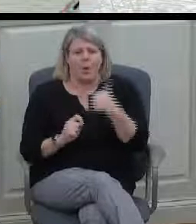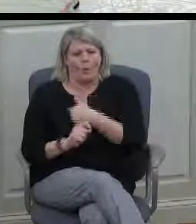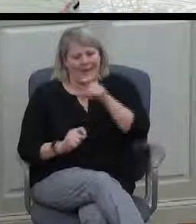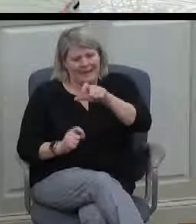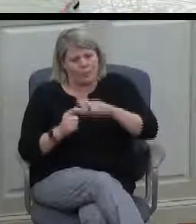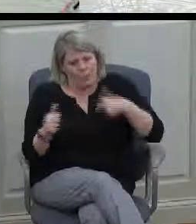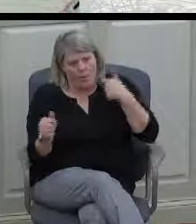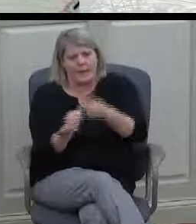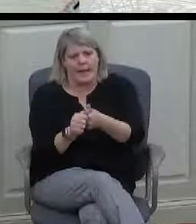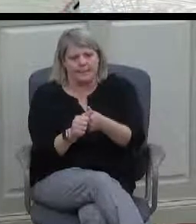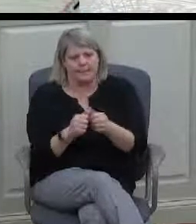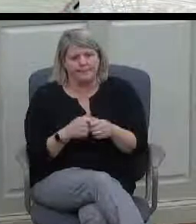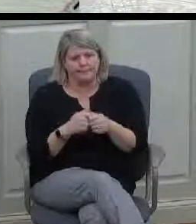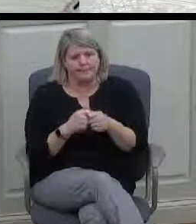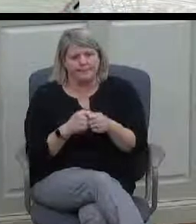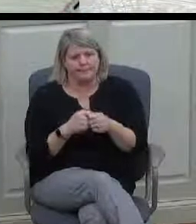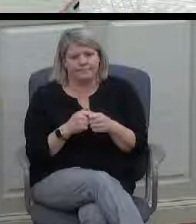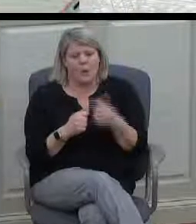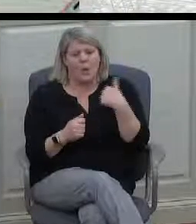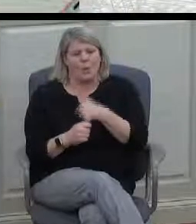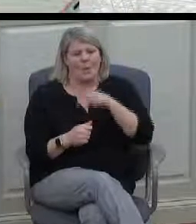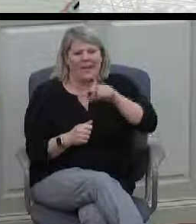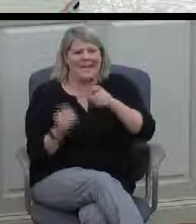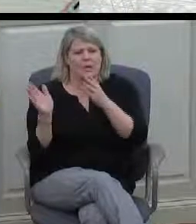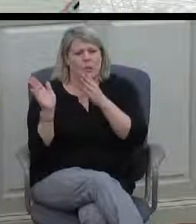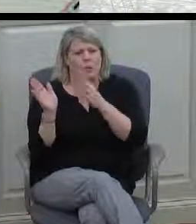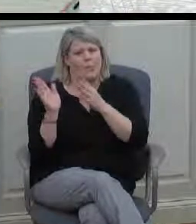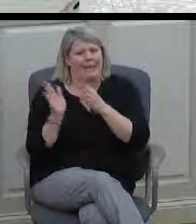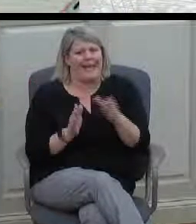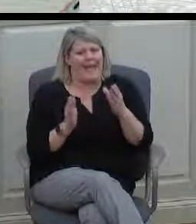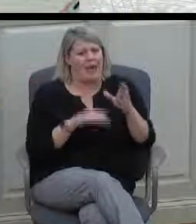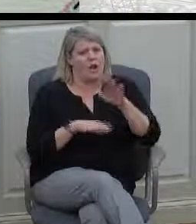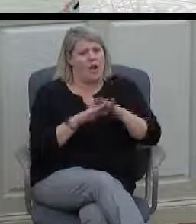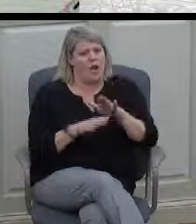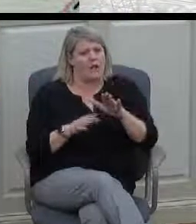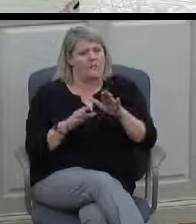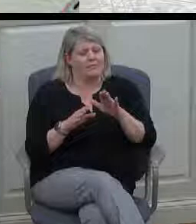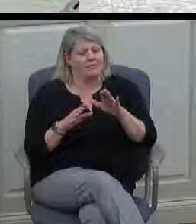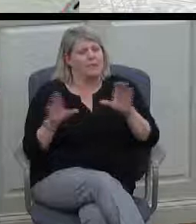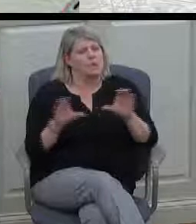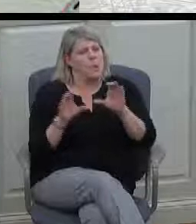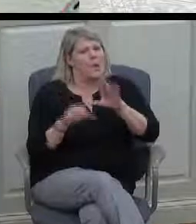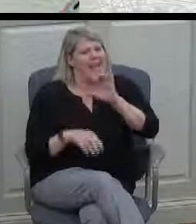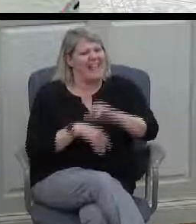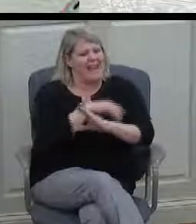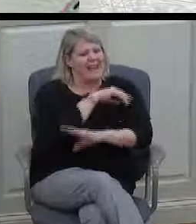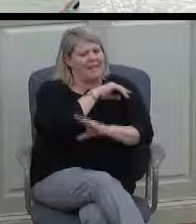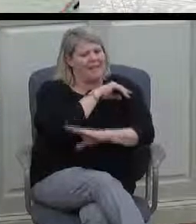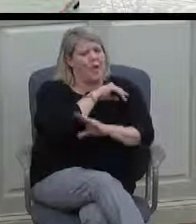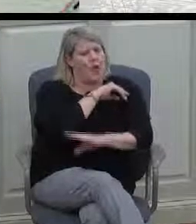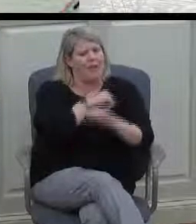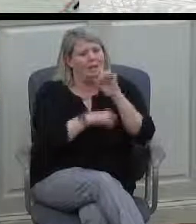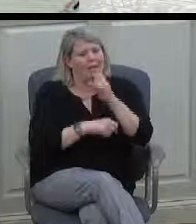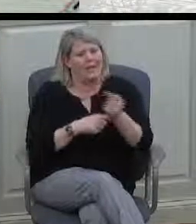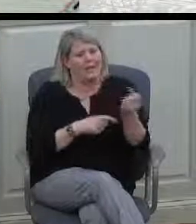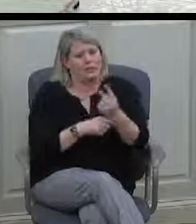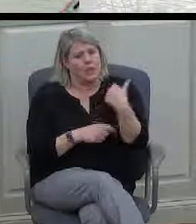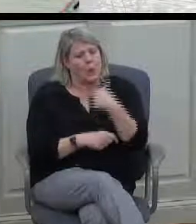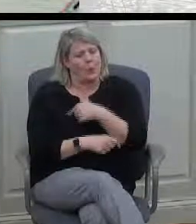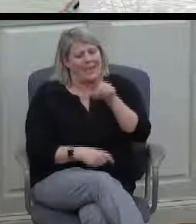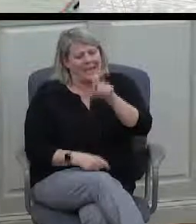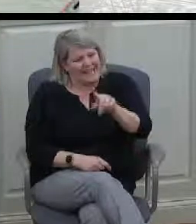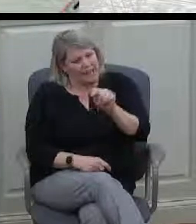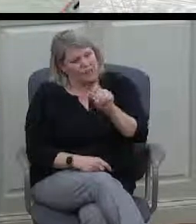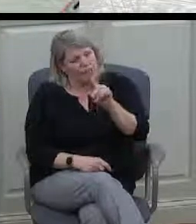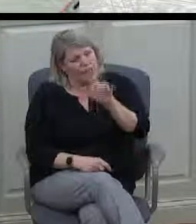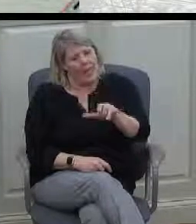to do that. If we could plan on doing that later this fall, they're fine with that. They said do it within the next year is what we were told to do. So we have a year from now